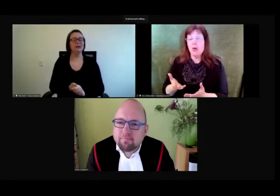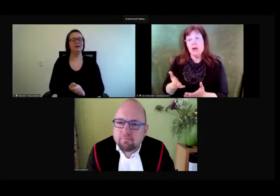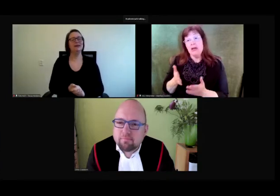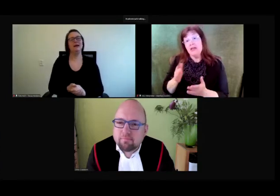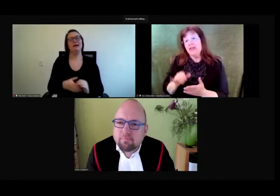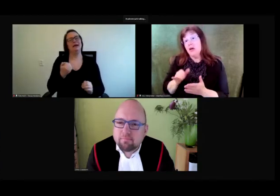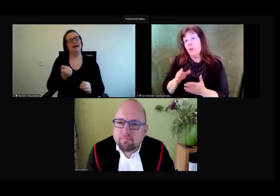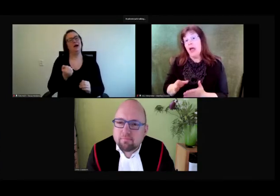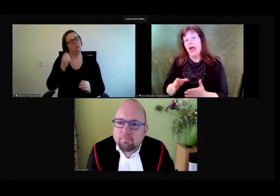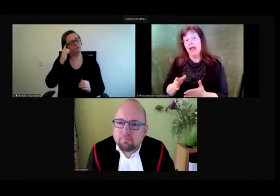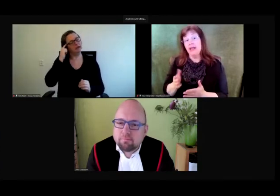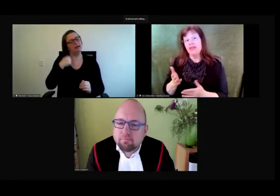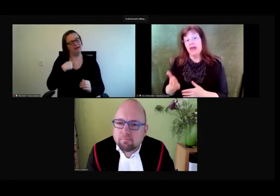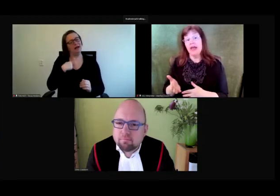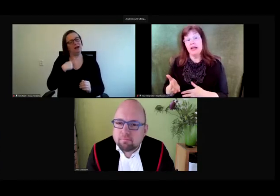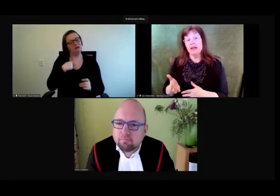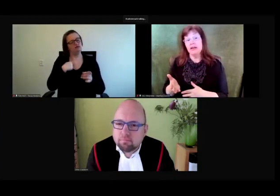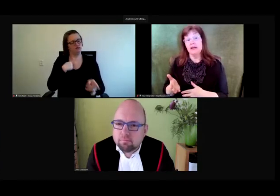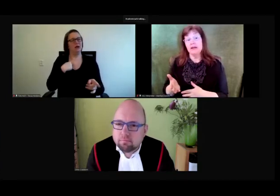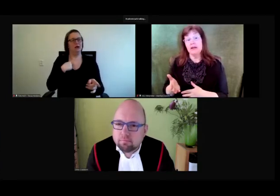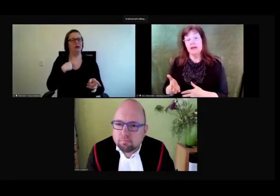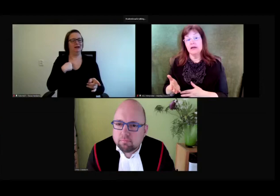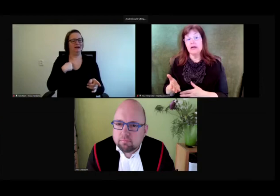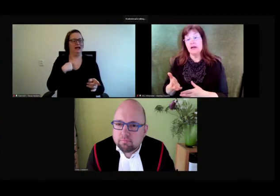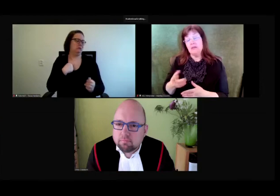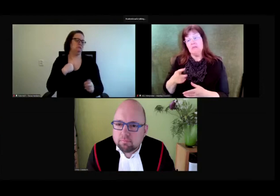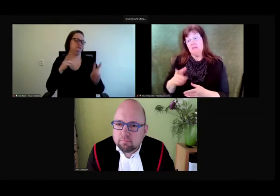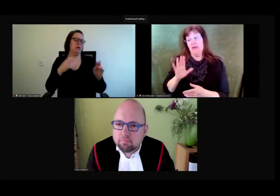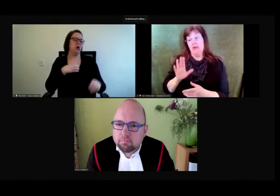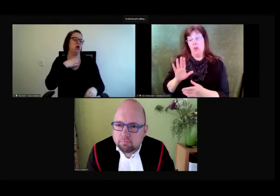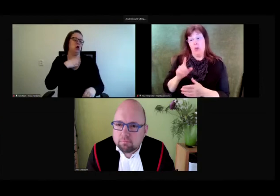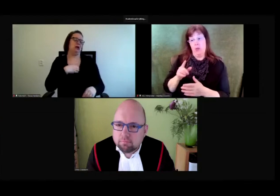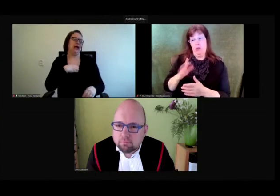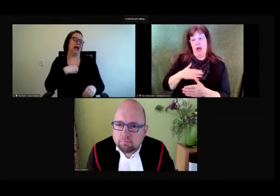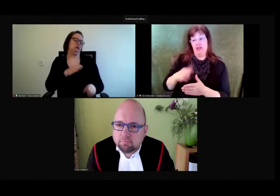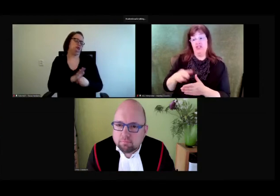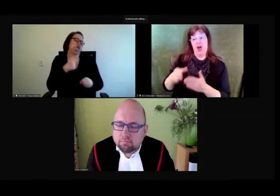I would say they behaved on what I would have expected.